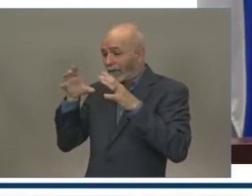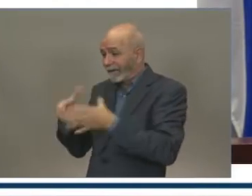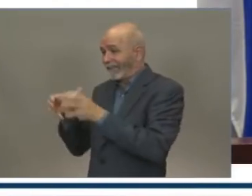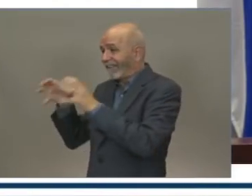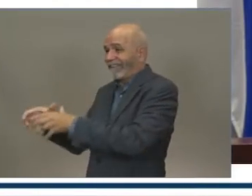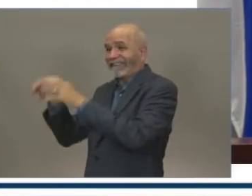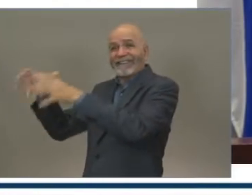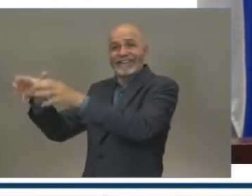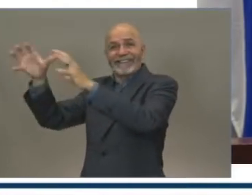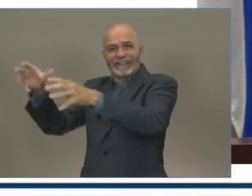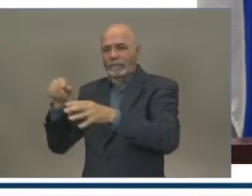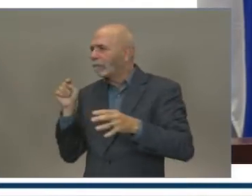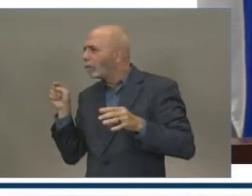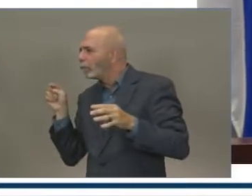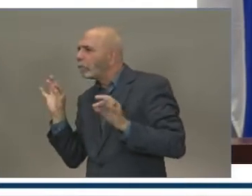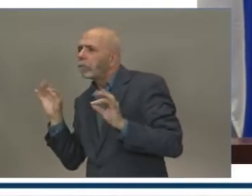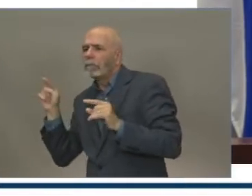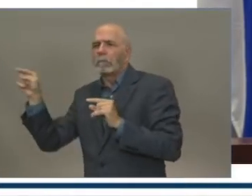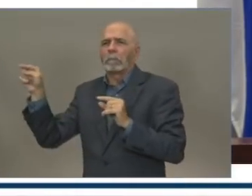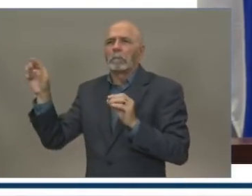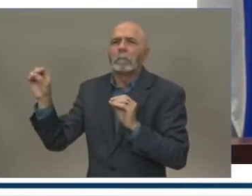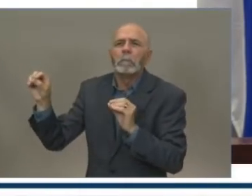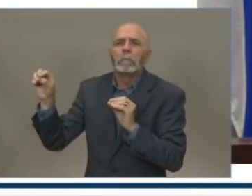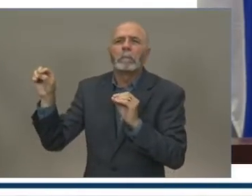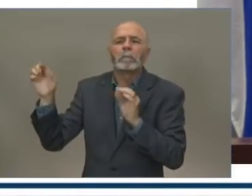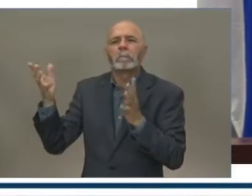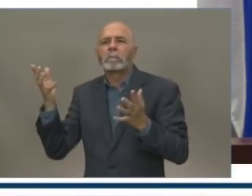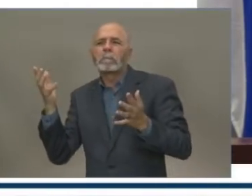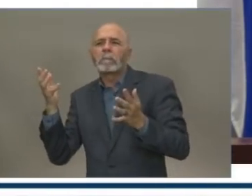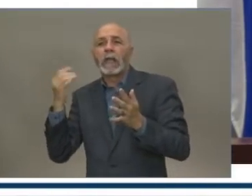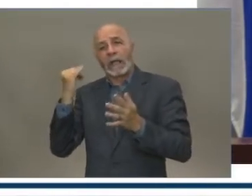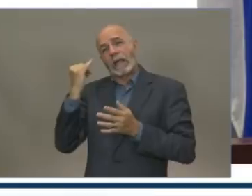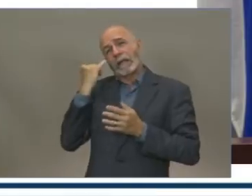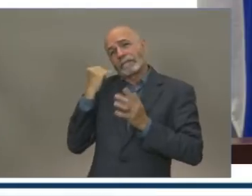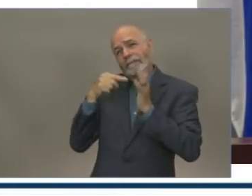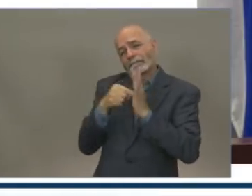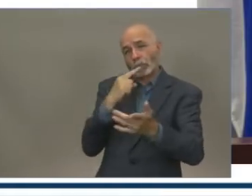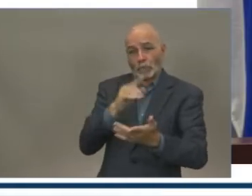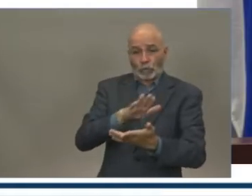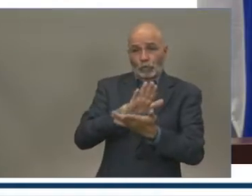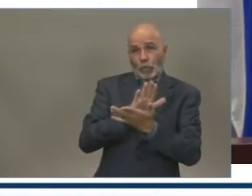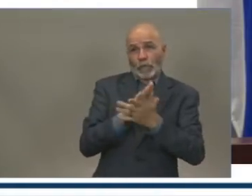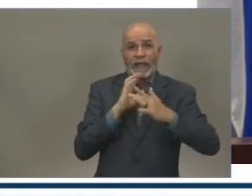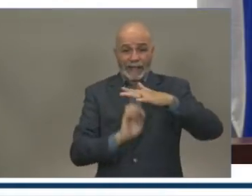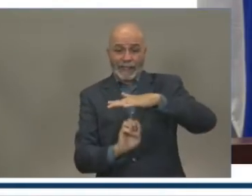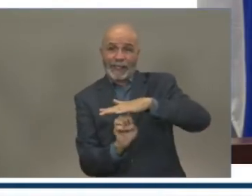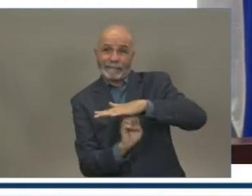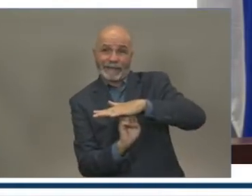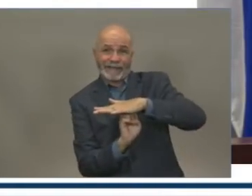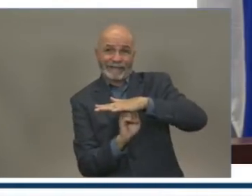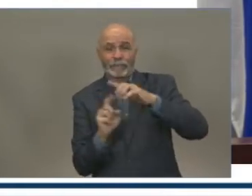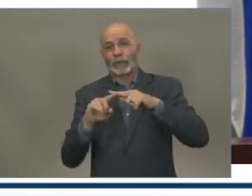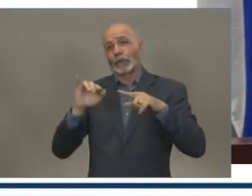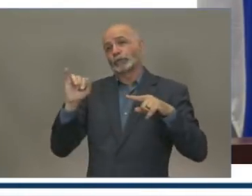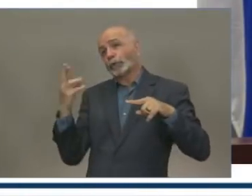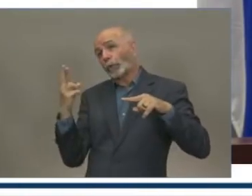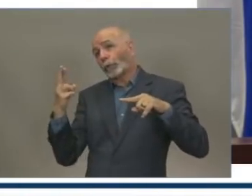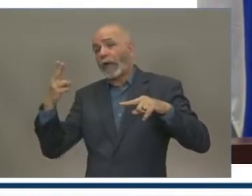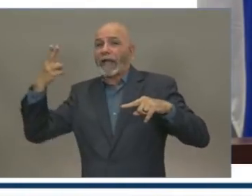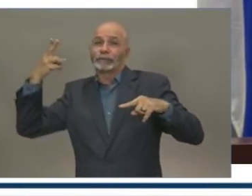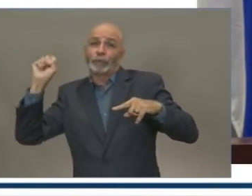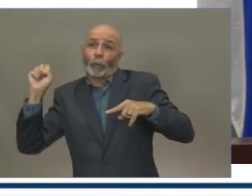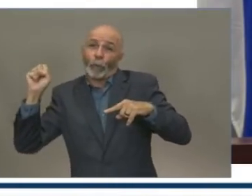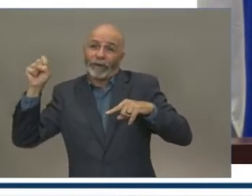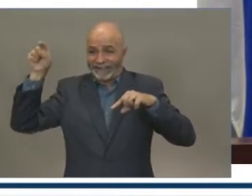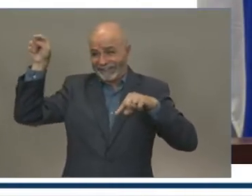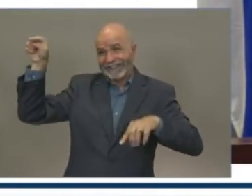So and part of that is we have families of schools, you have elementary schools, junior high schools. Where most of the schools impacted